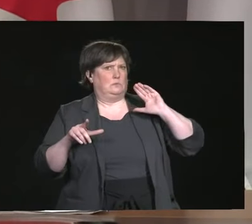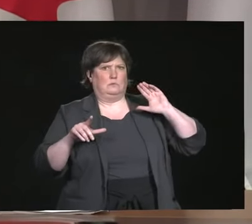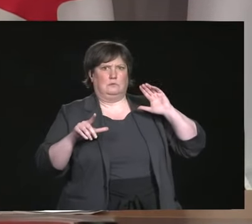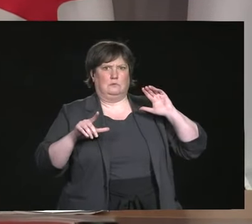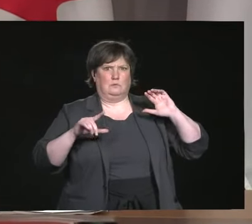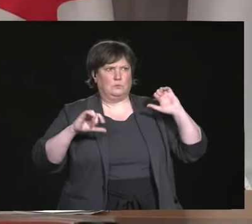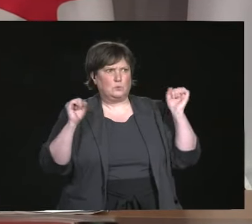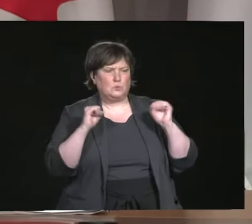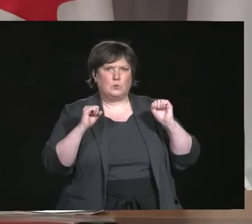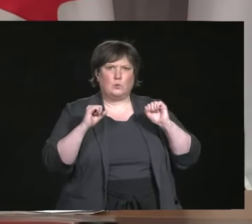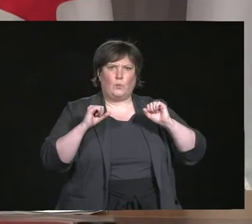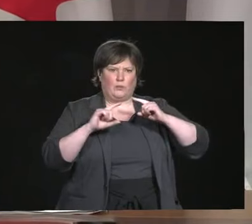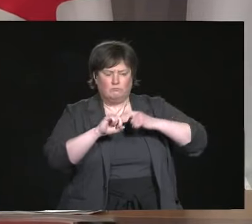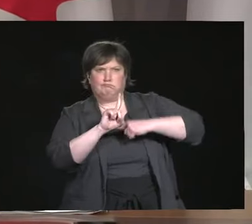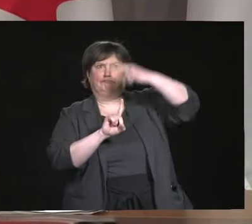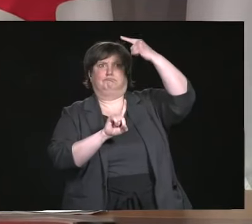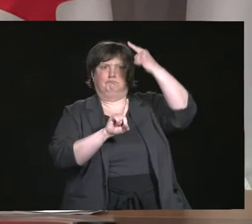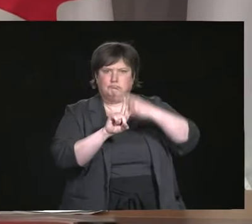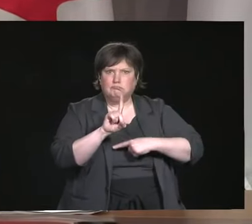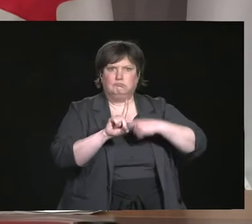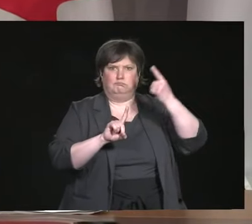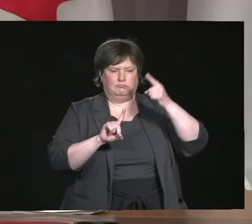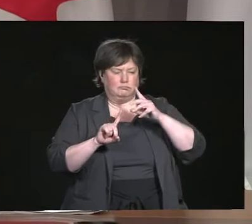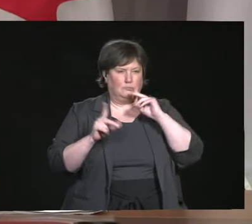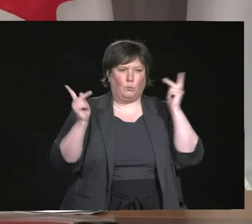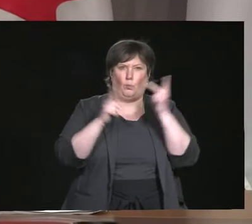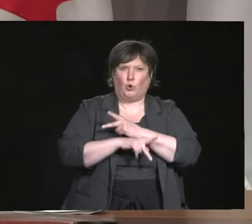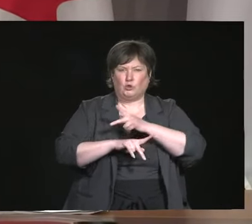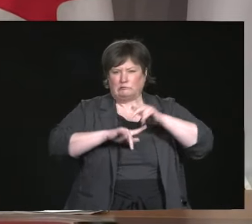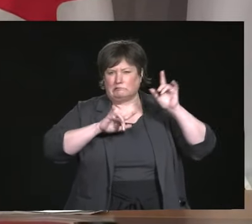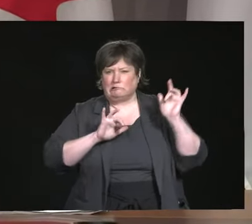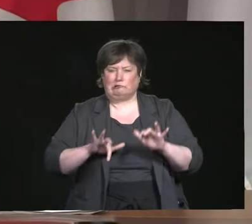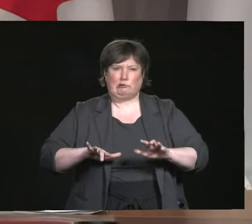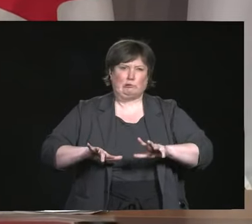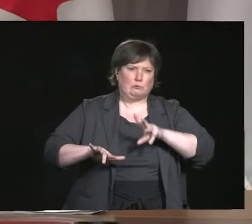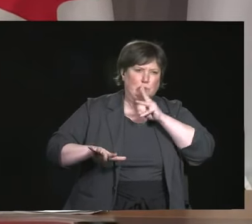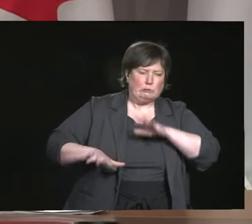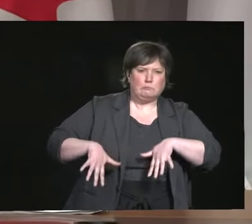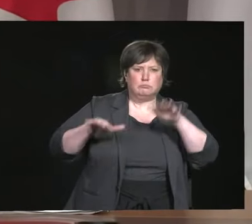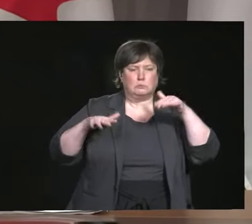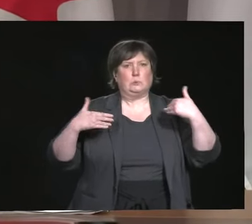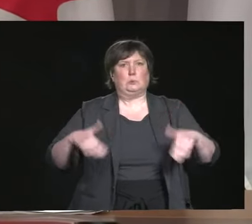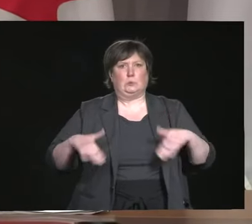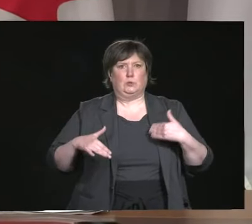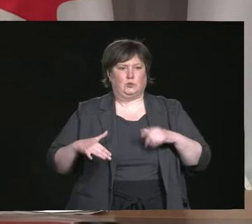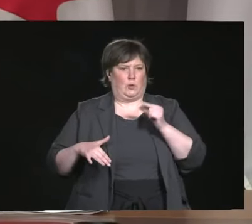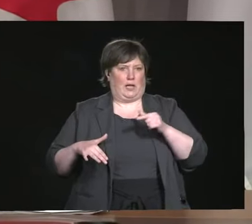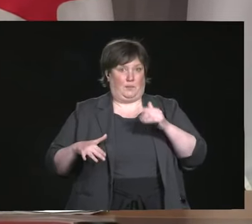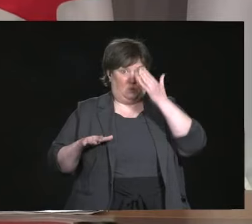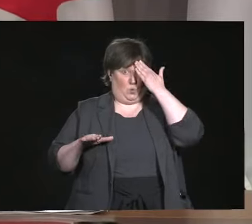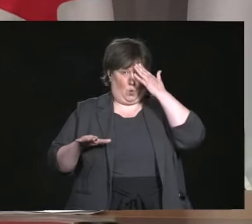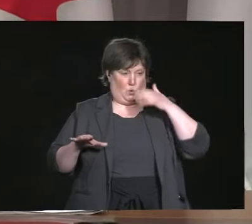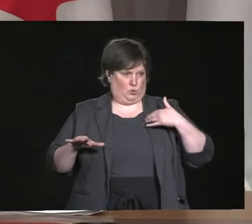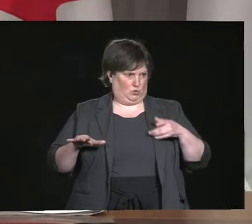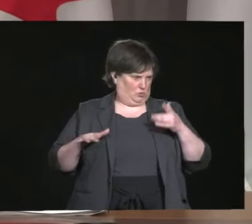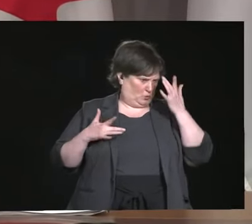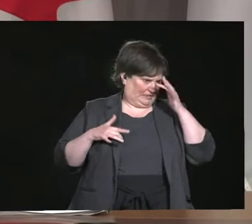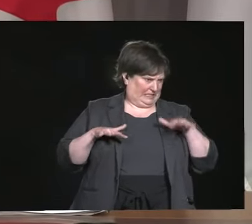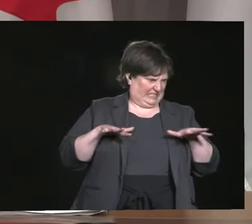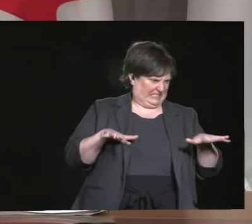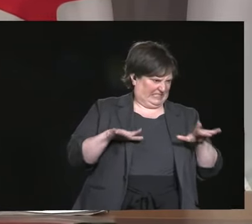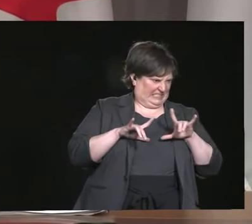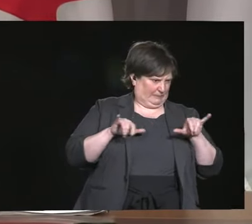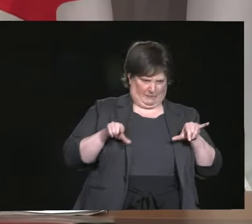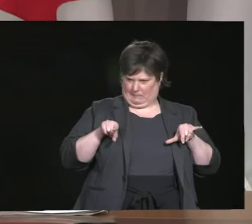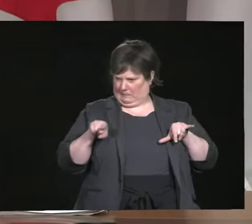we appreciate that we need to be ready to handle those potential